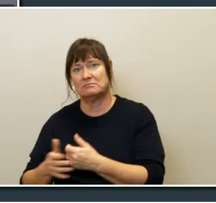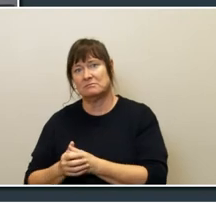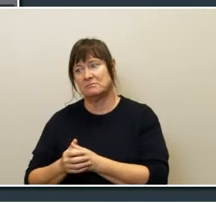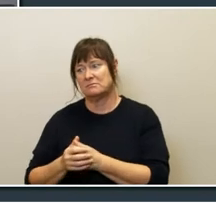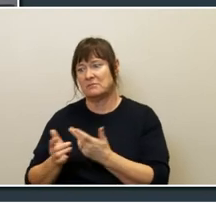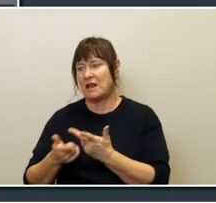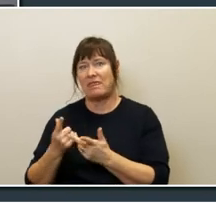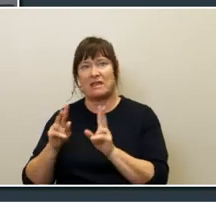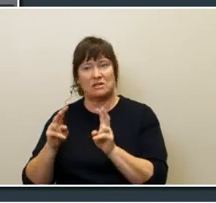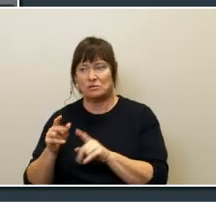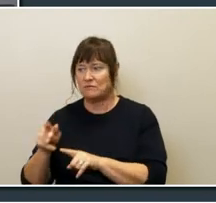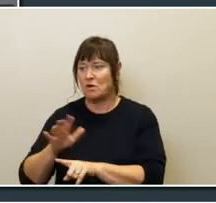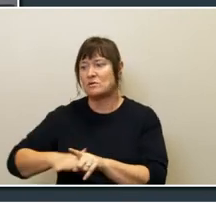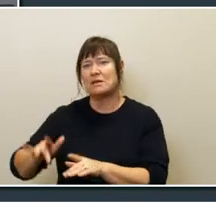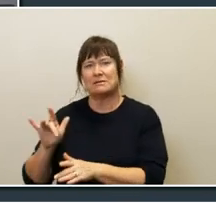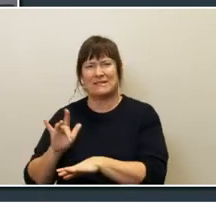environmental issues.